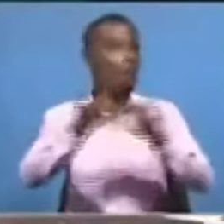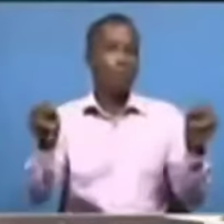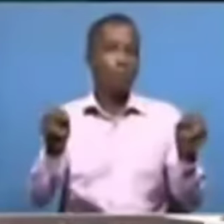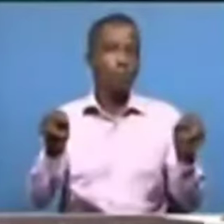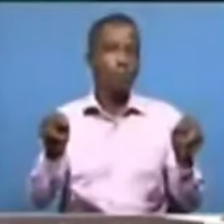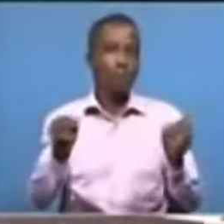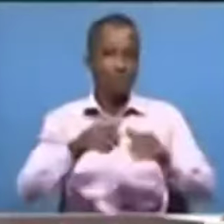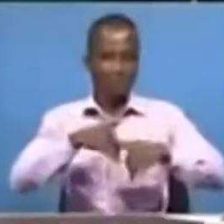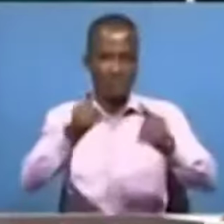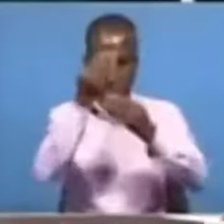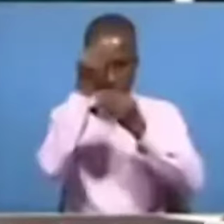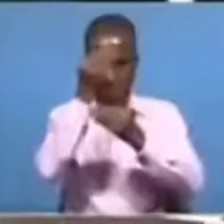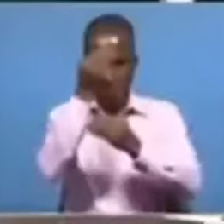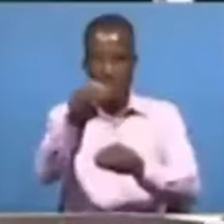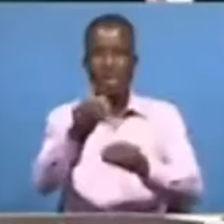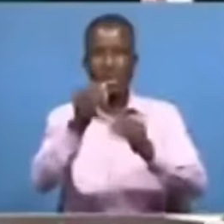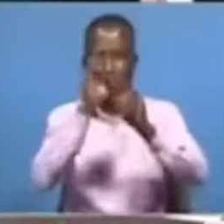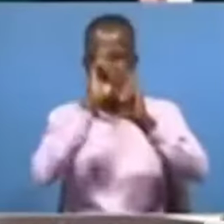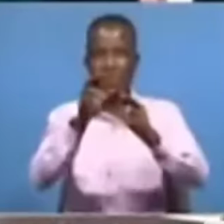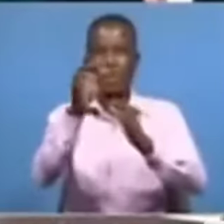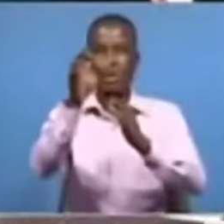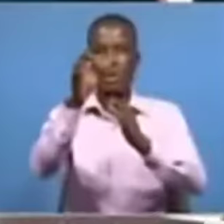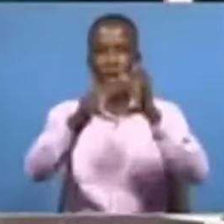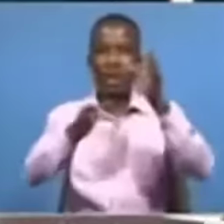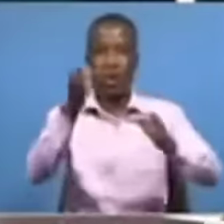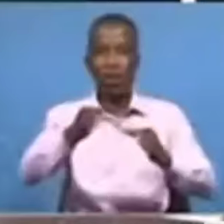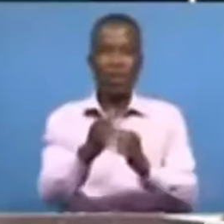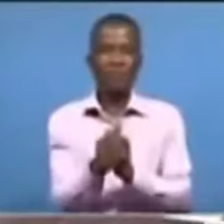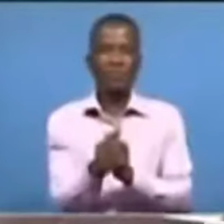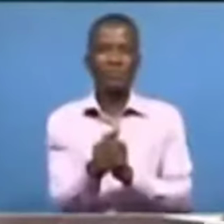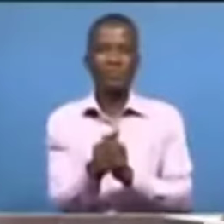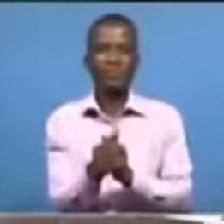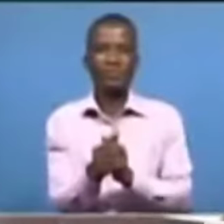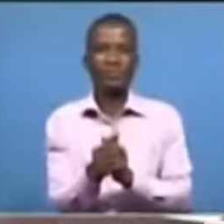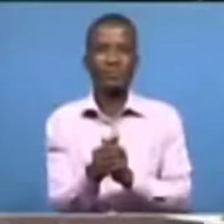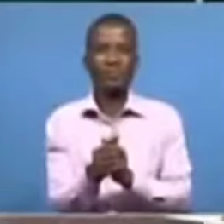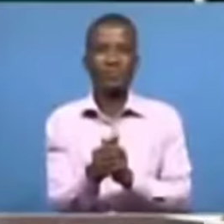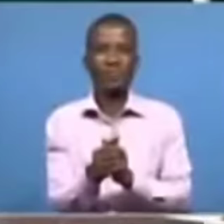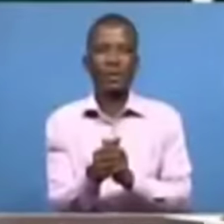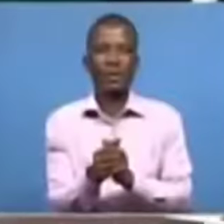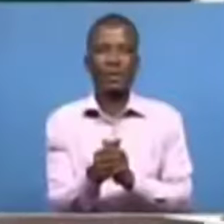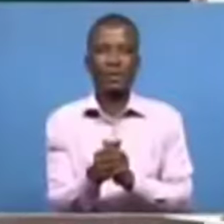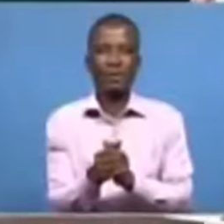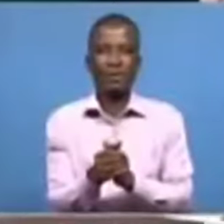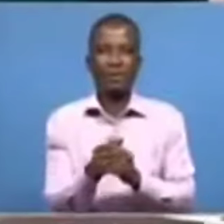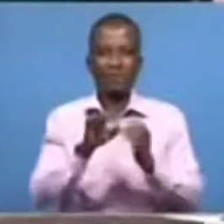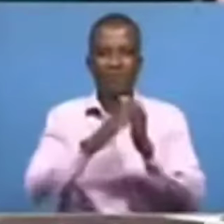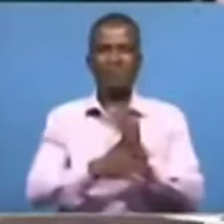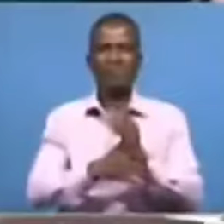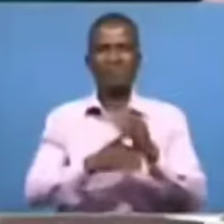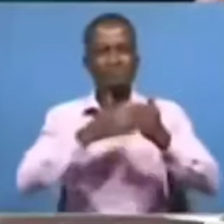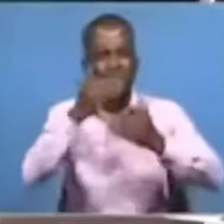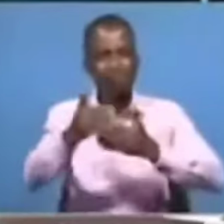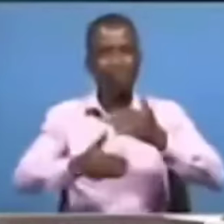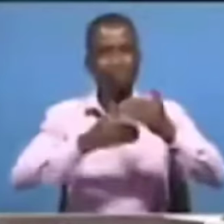knows that any party dissatisfied with the decision of the court is entitled to a review. And so we are